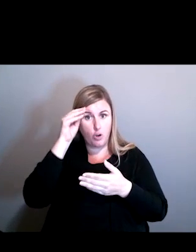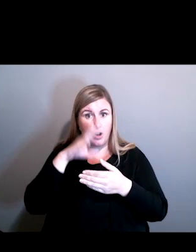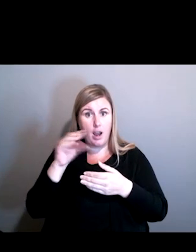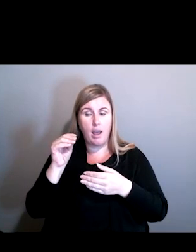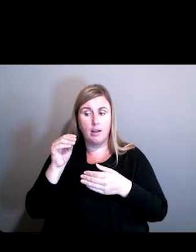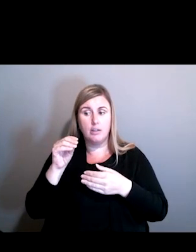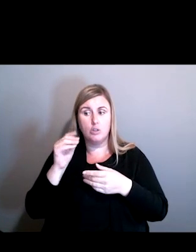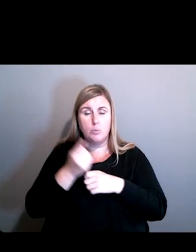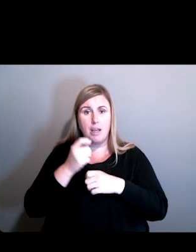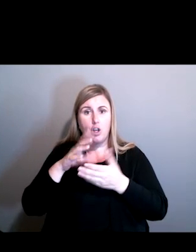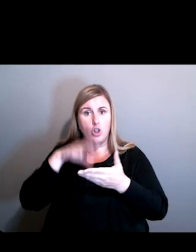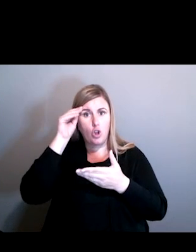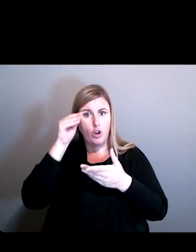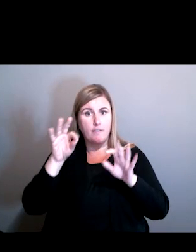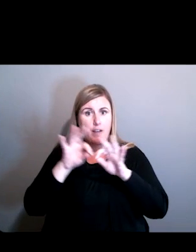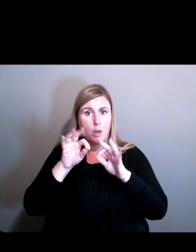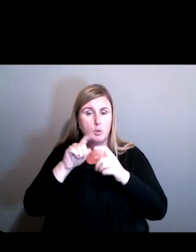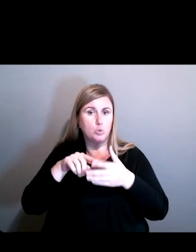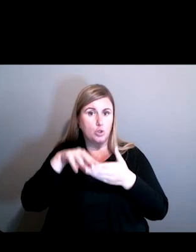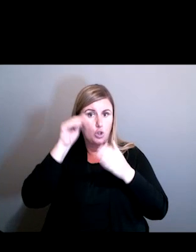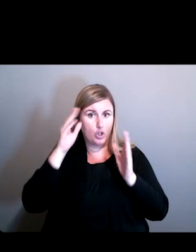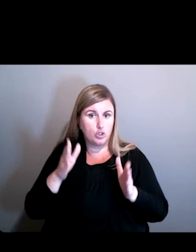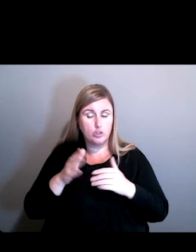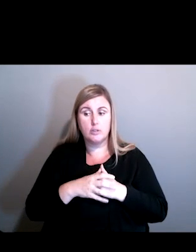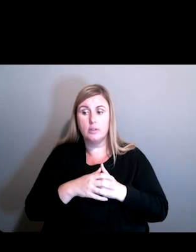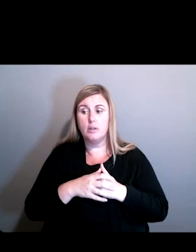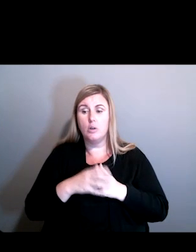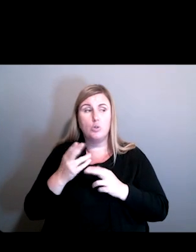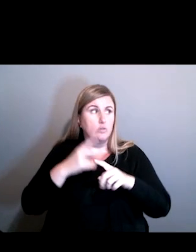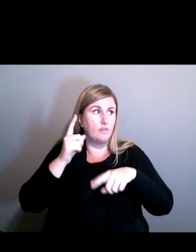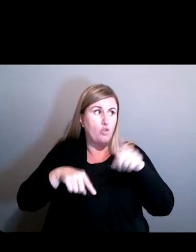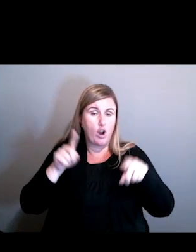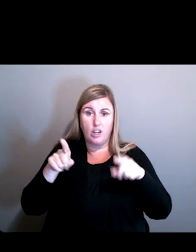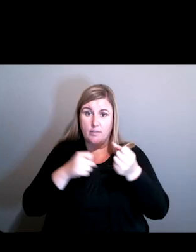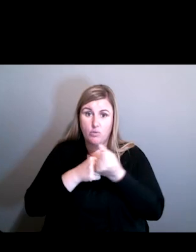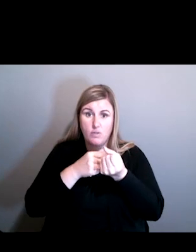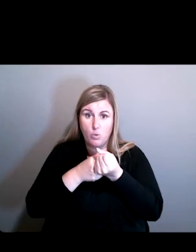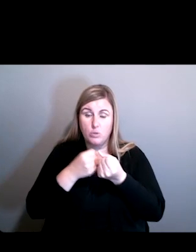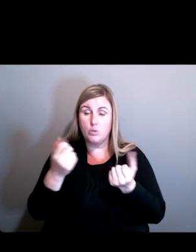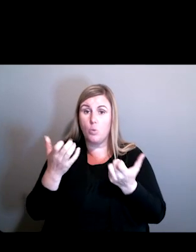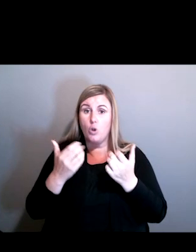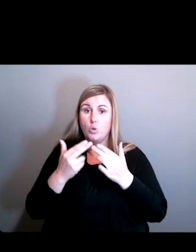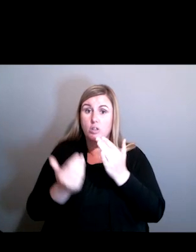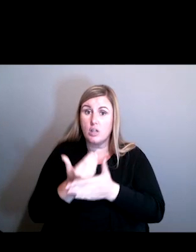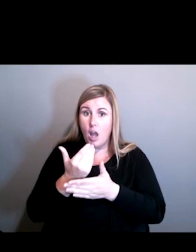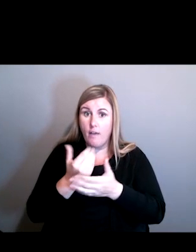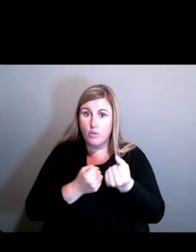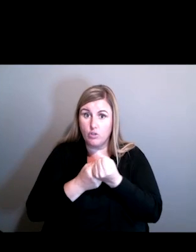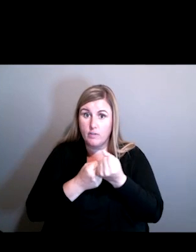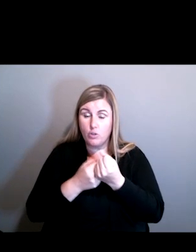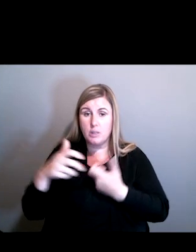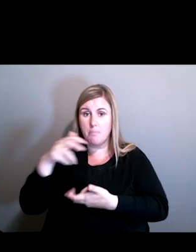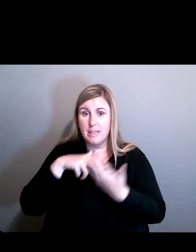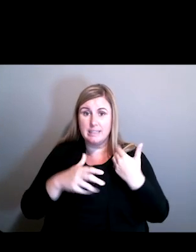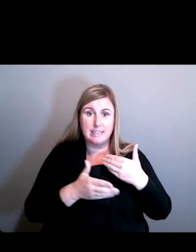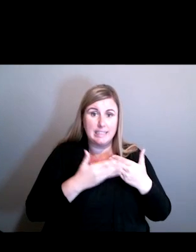and to make learning valuable to our learners. We want to use a variety of reinforcers. We want to use novel reinforcers, mix